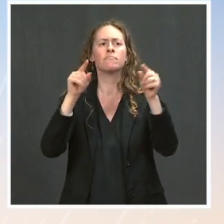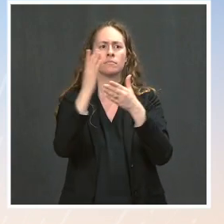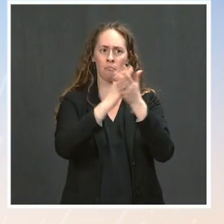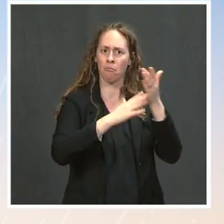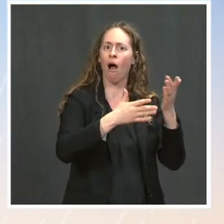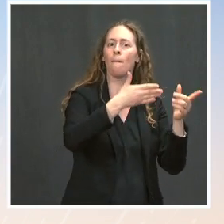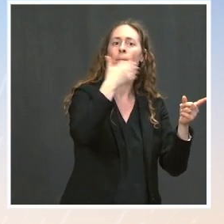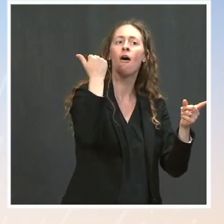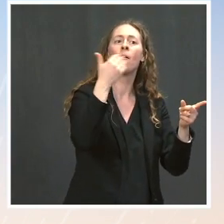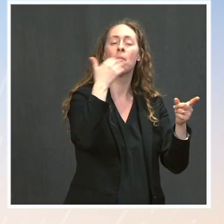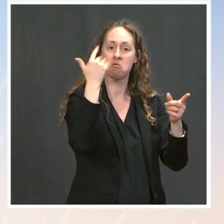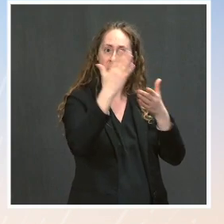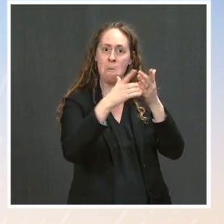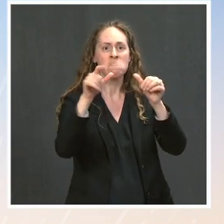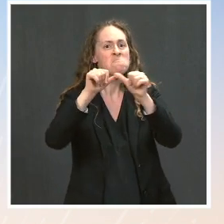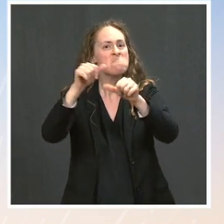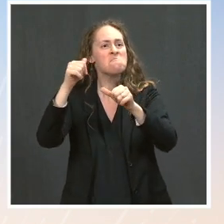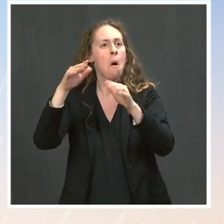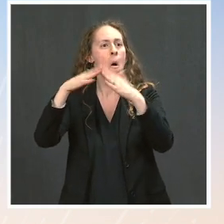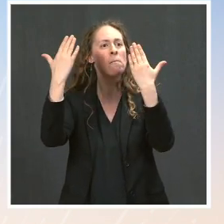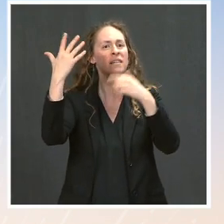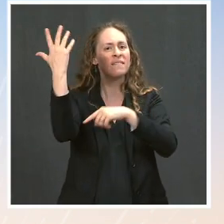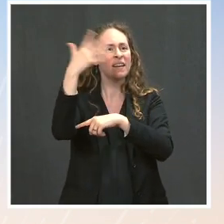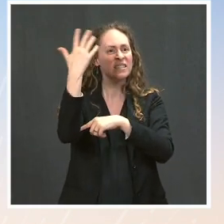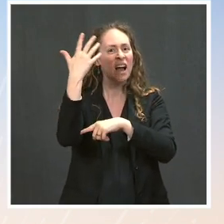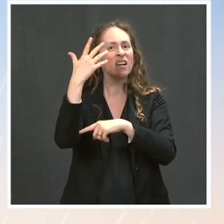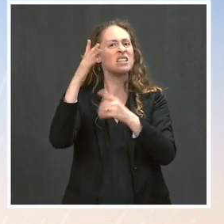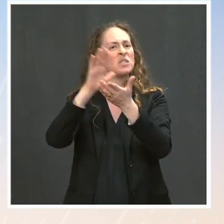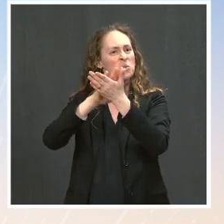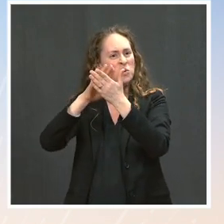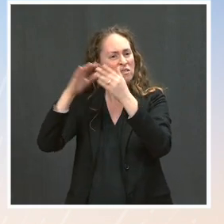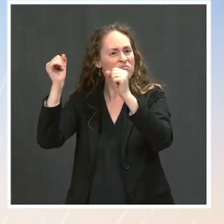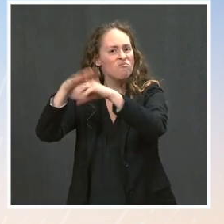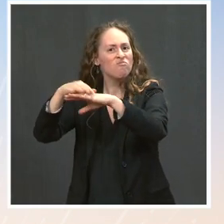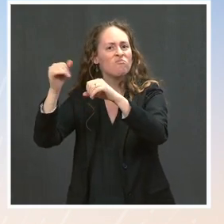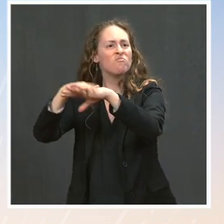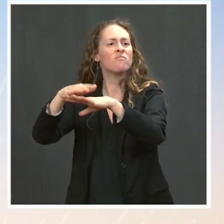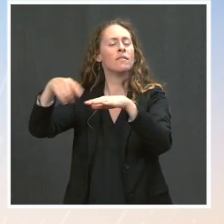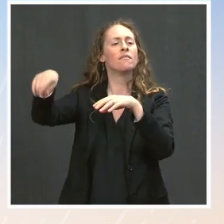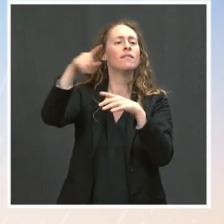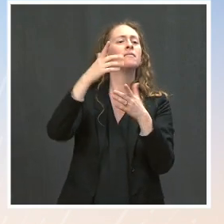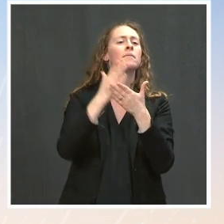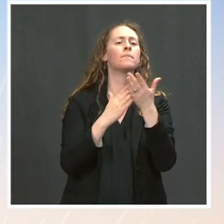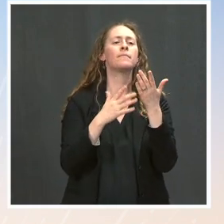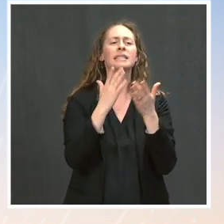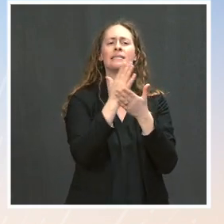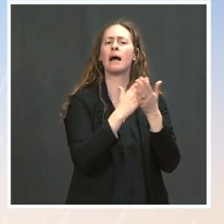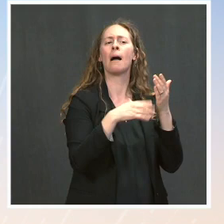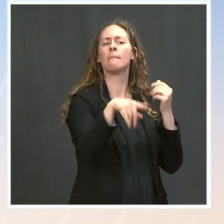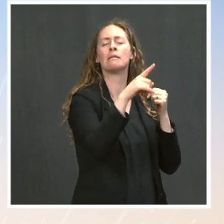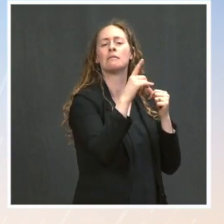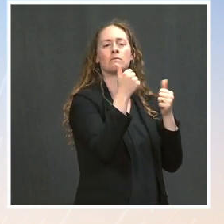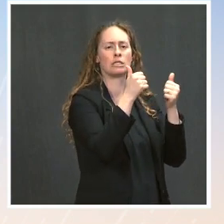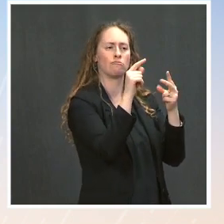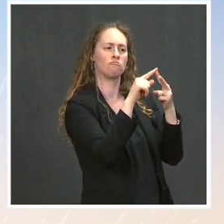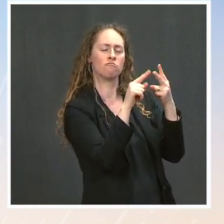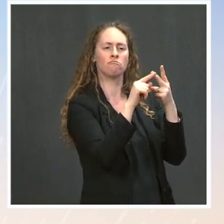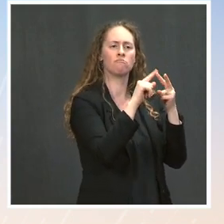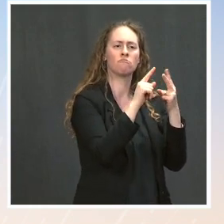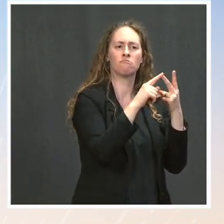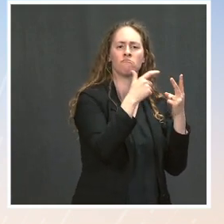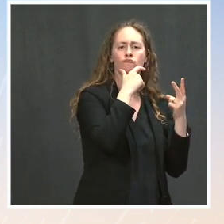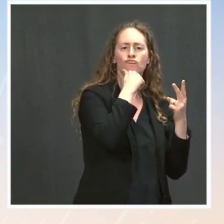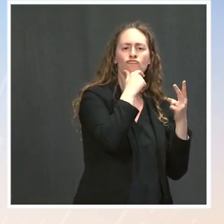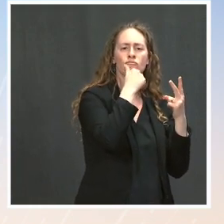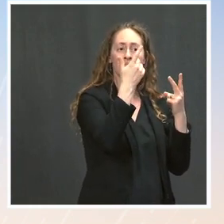a week, of students being in school learning. Now, some school districts have given the option of students, if their parents choose, to